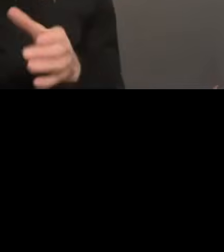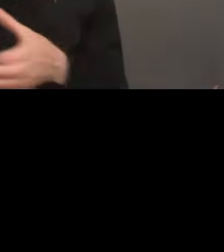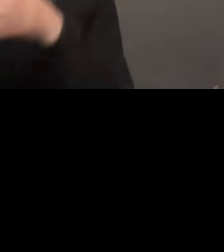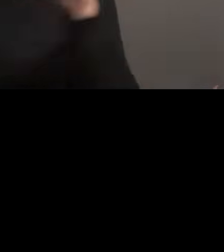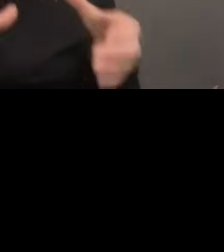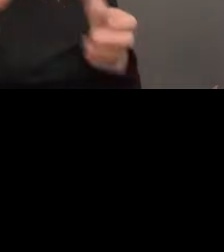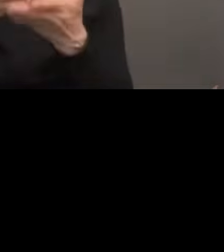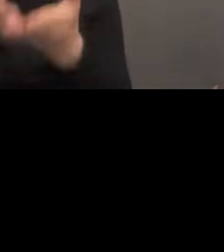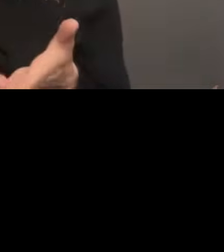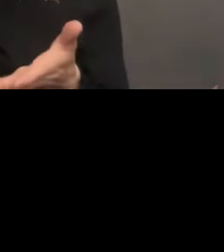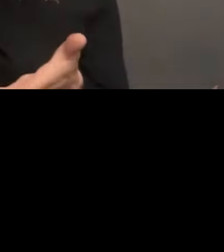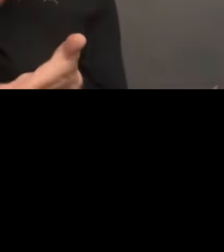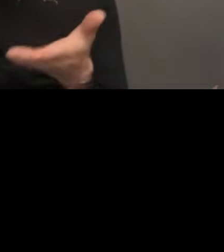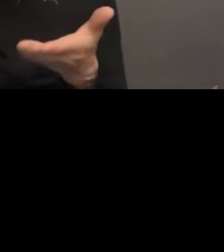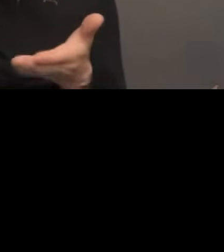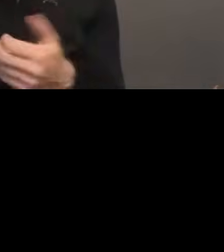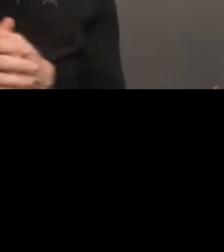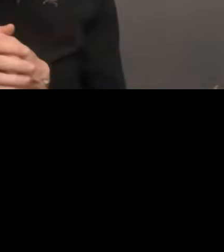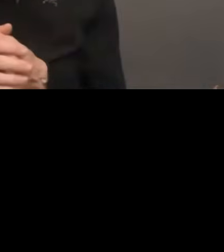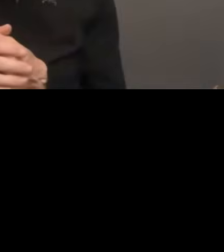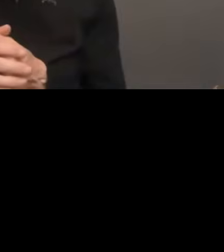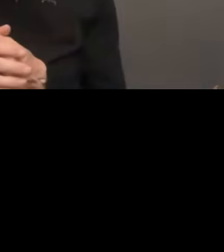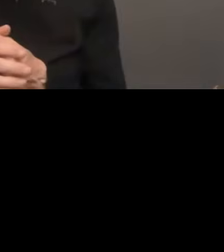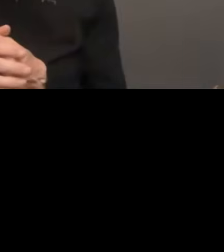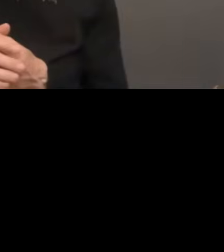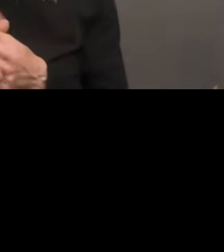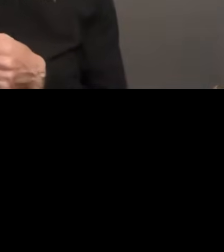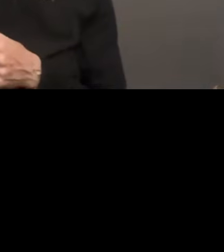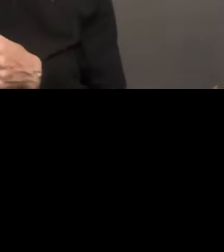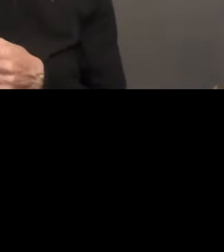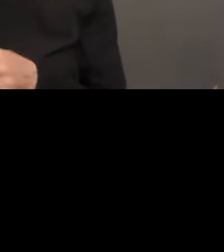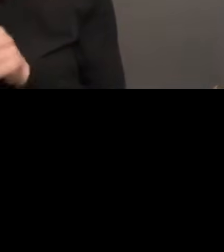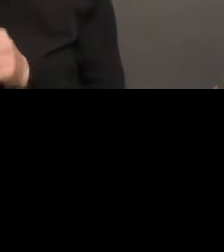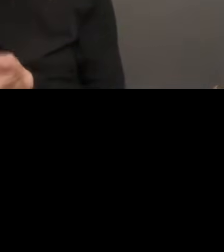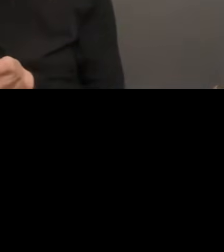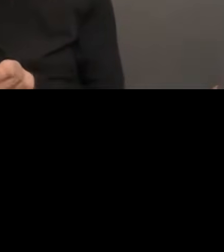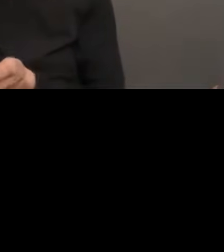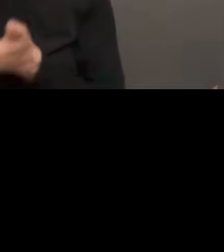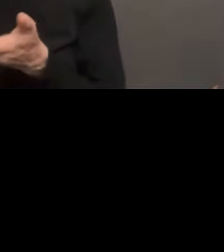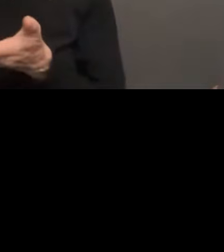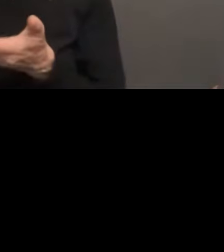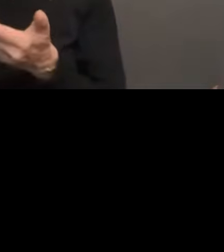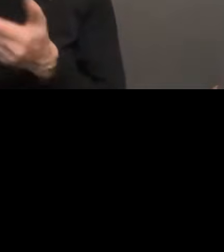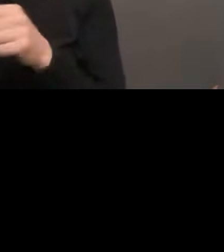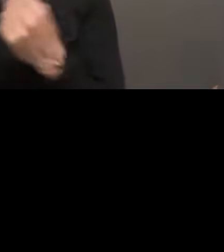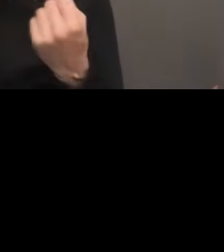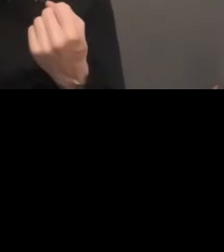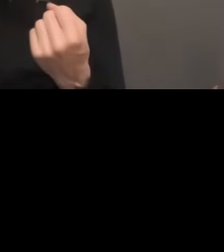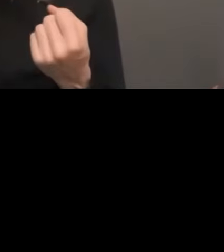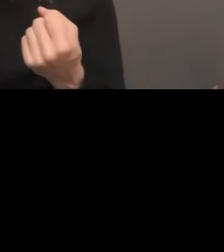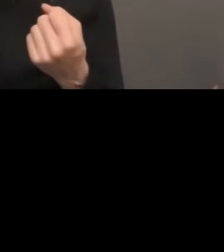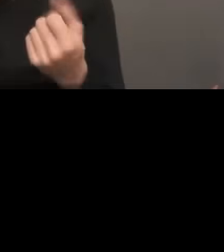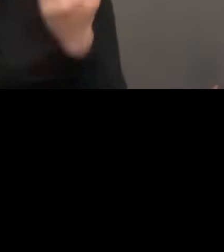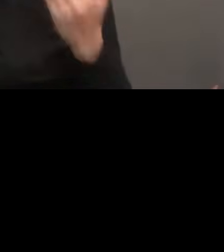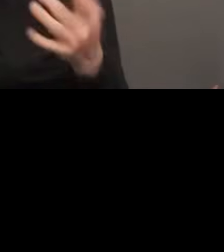it, they want to know, is it to make it less breakable? Yeah. Sort of why not do it